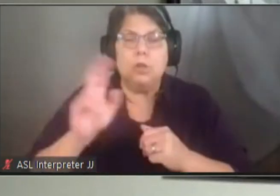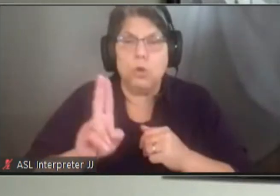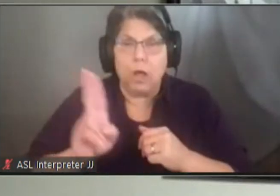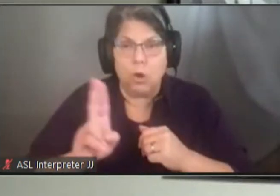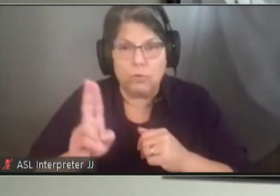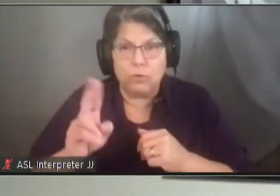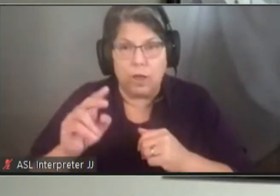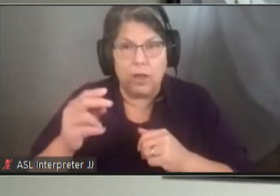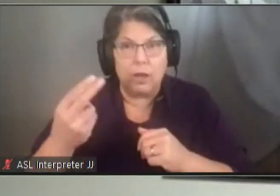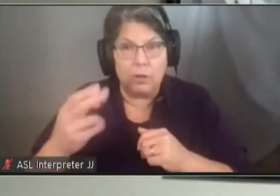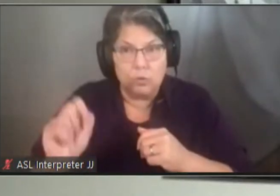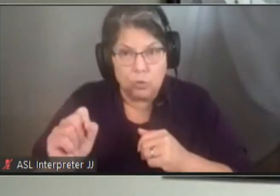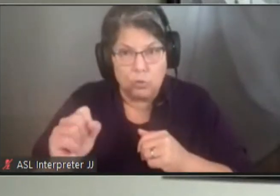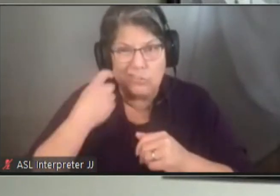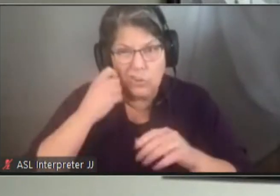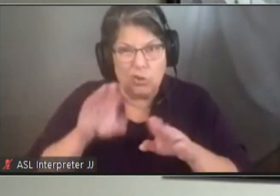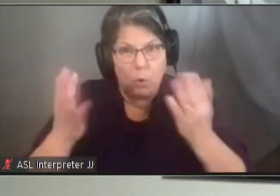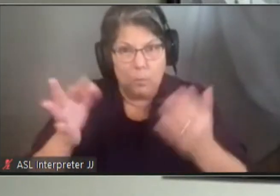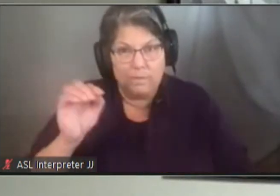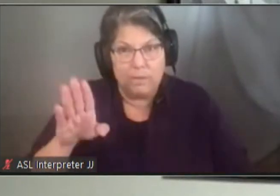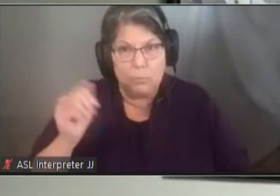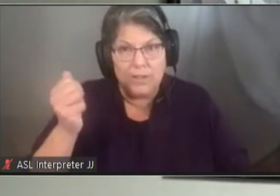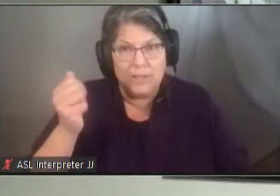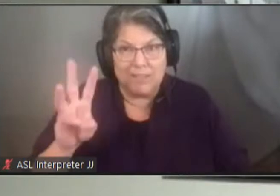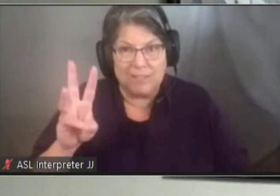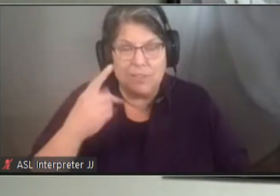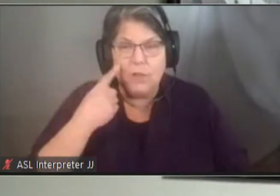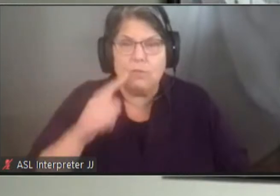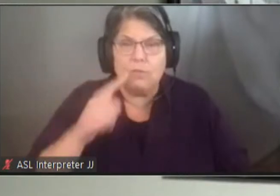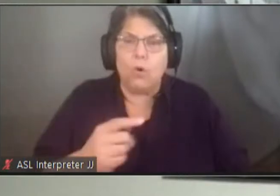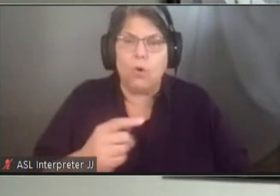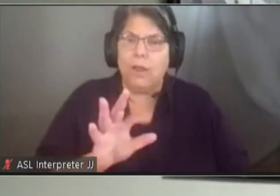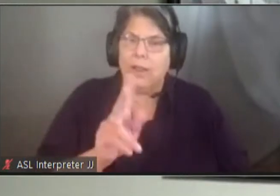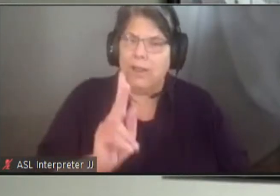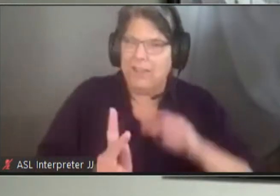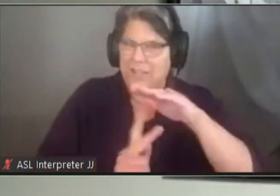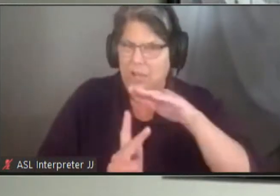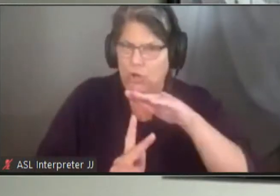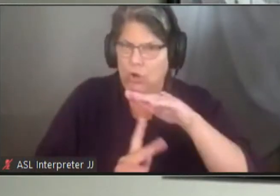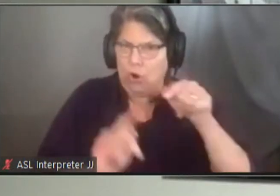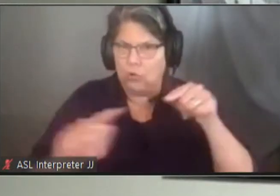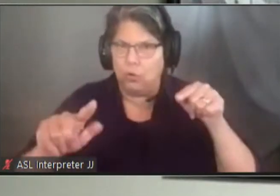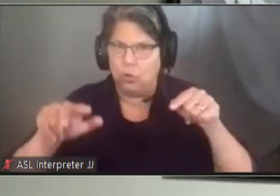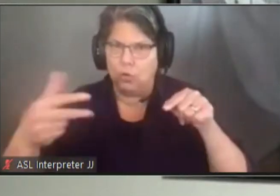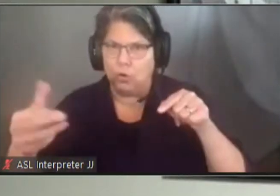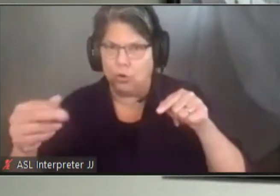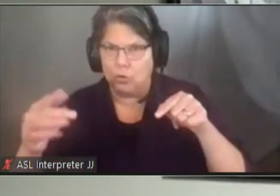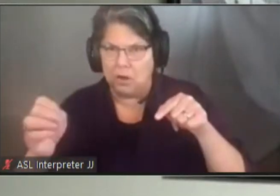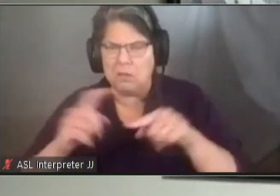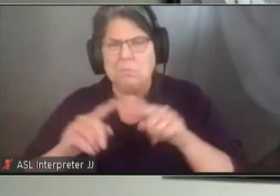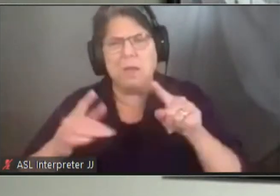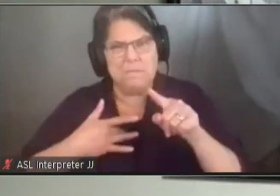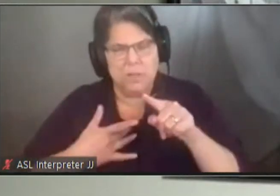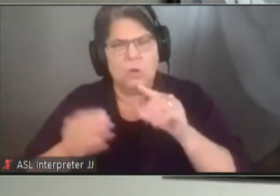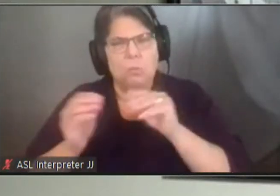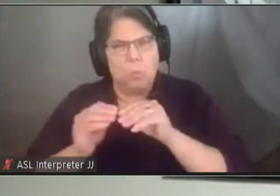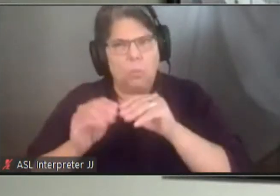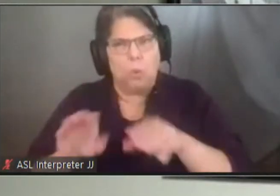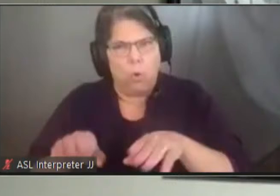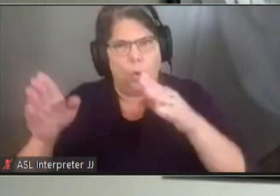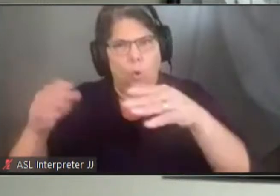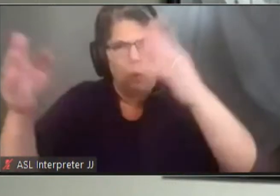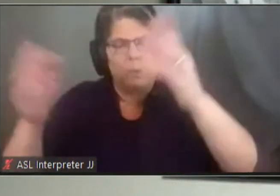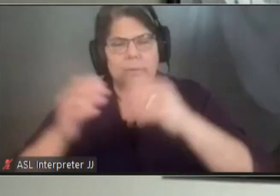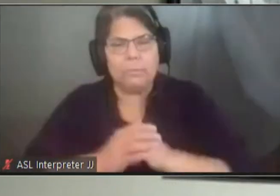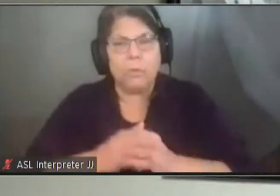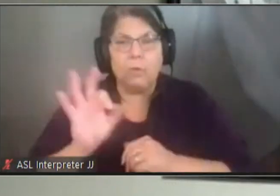on February 16th for kindergarten to 3rd, just to start, but they'll probably be opening more as time goes on. Fort Bragg